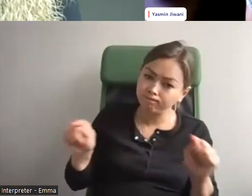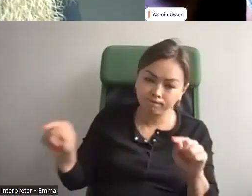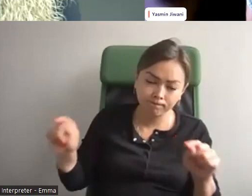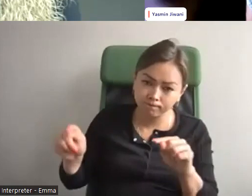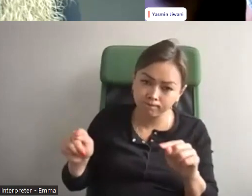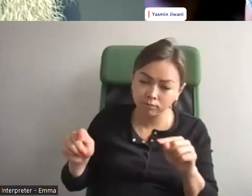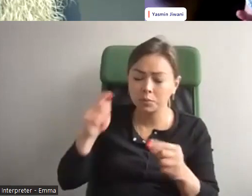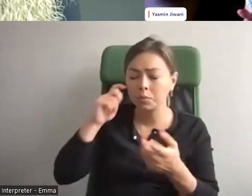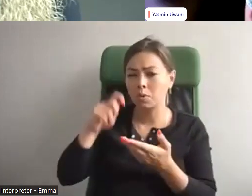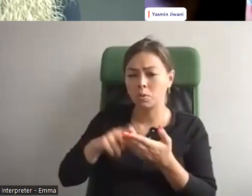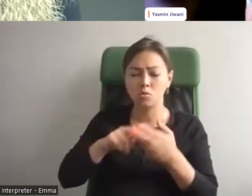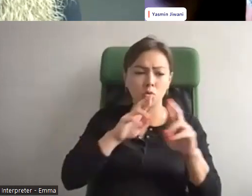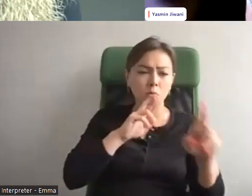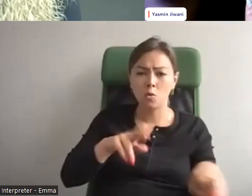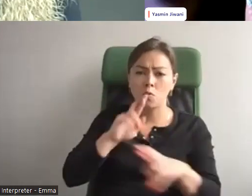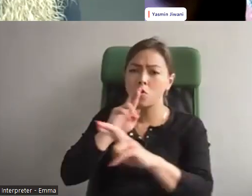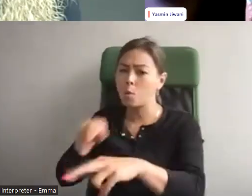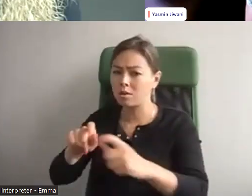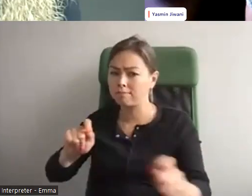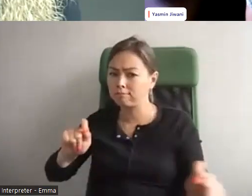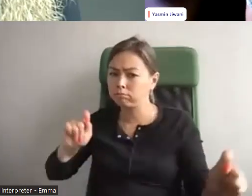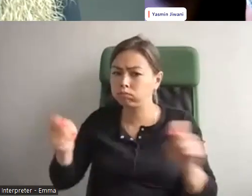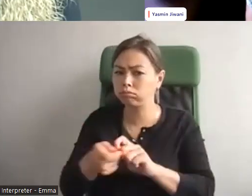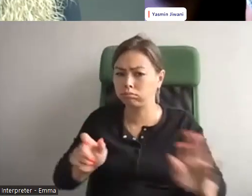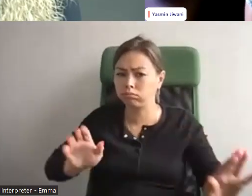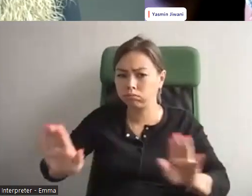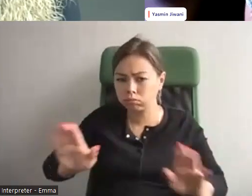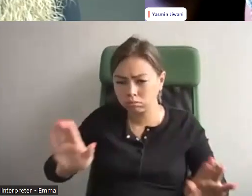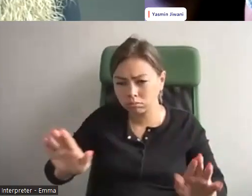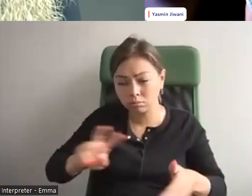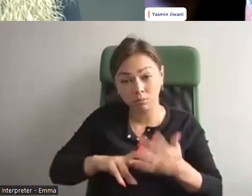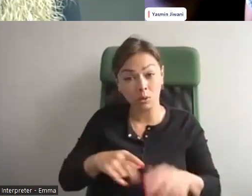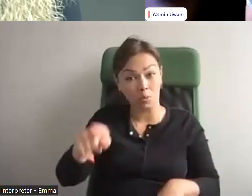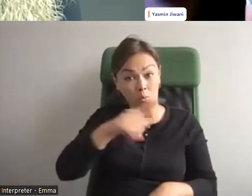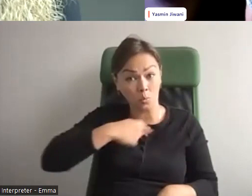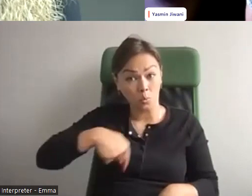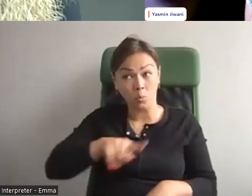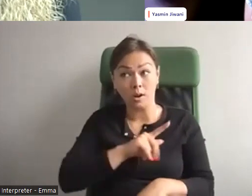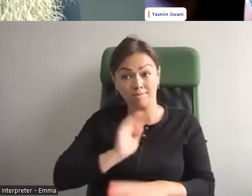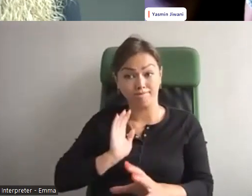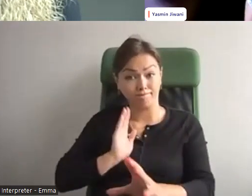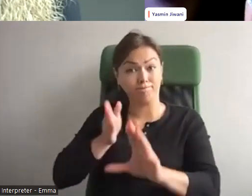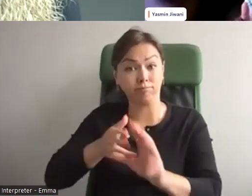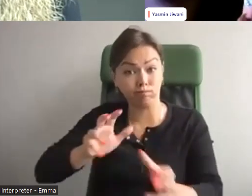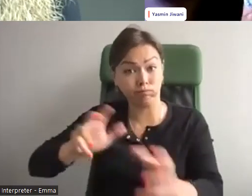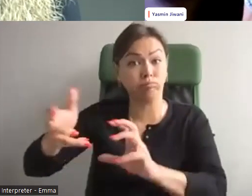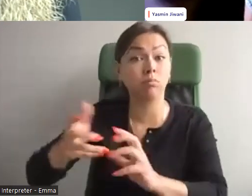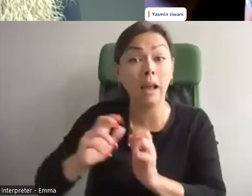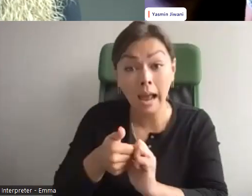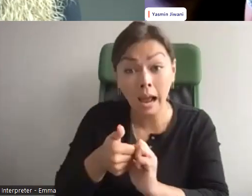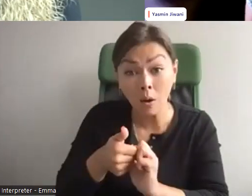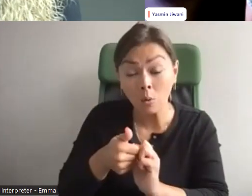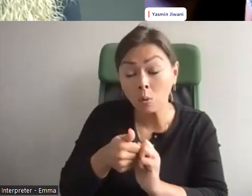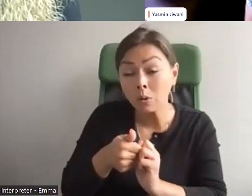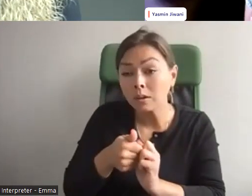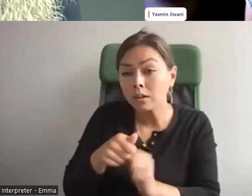reporting changes. And the only way we can actually disrupt that is to have, in fact, the